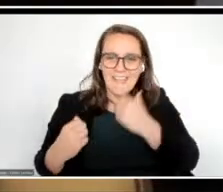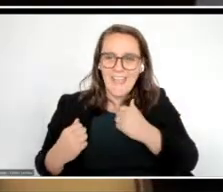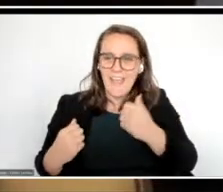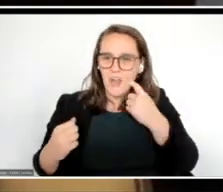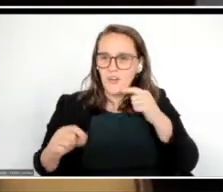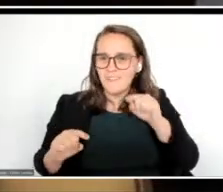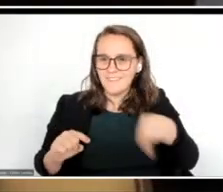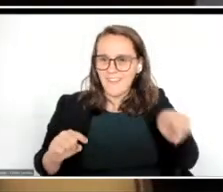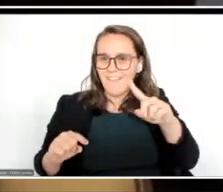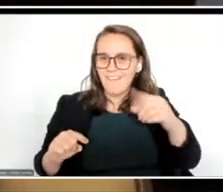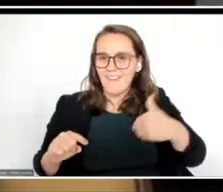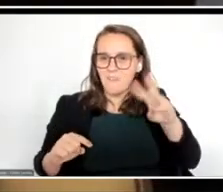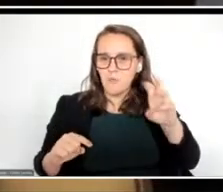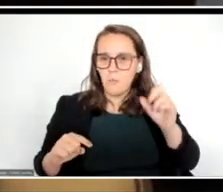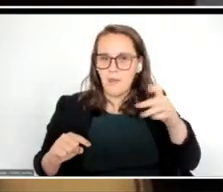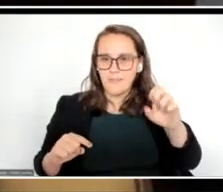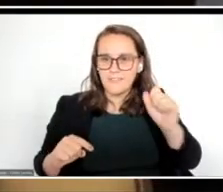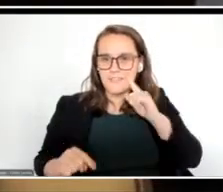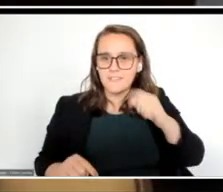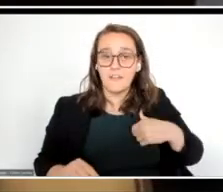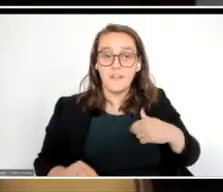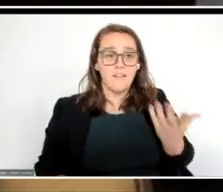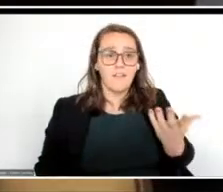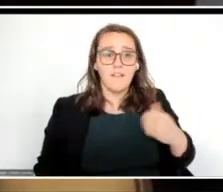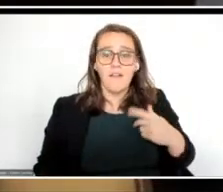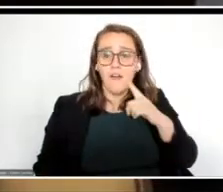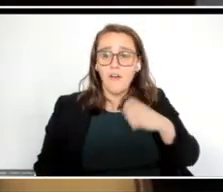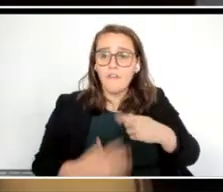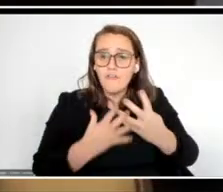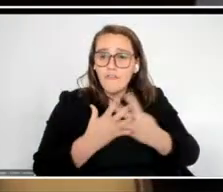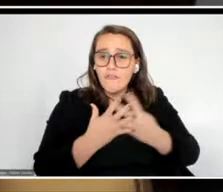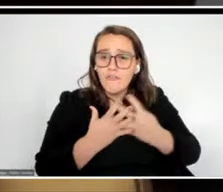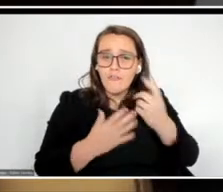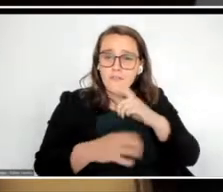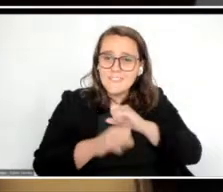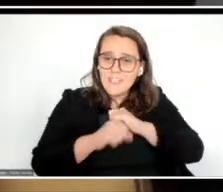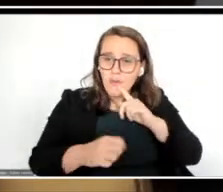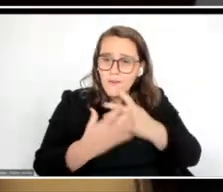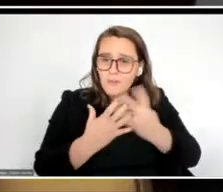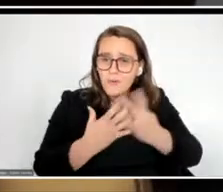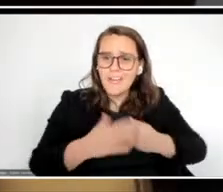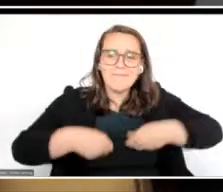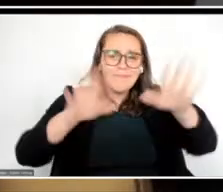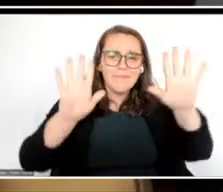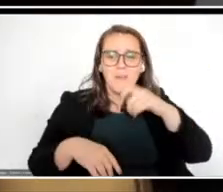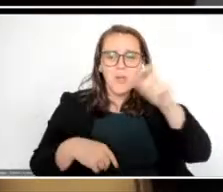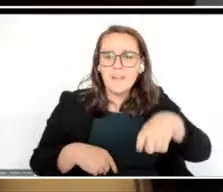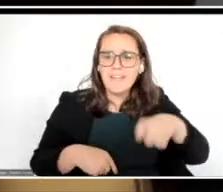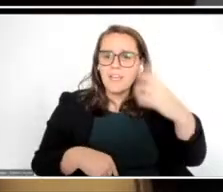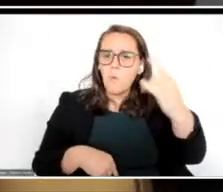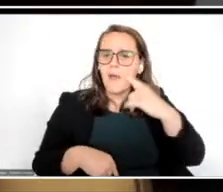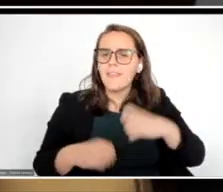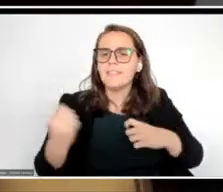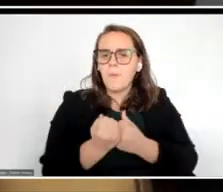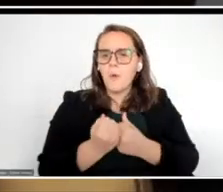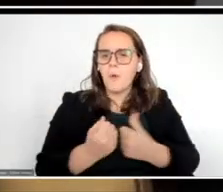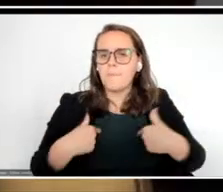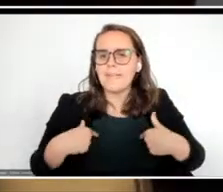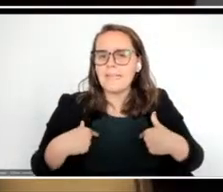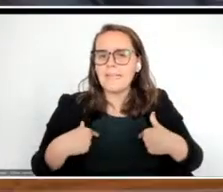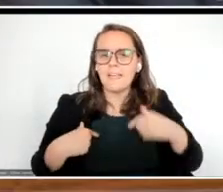hurt me. Take the effing mags away. Let my people in. They can march to the Capitol from here. Let the people in. Take the effing mags away.